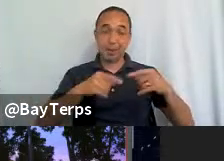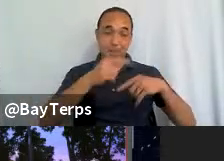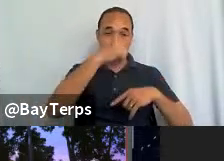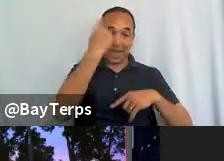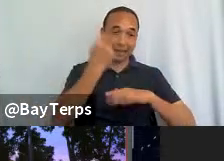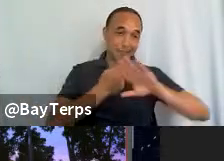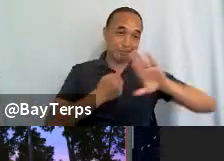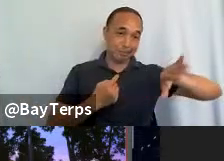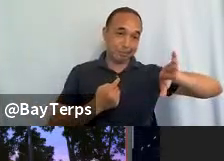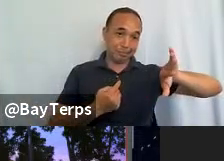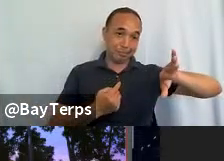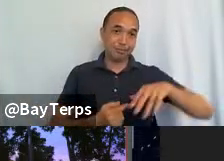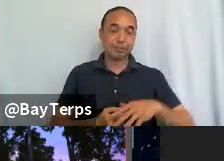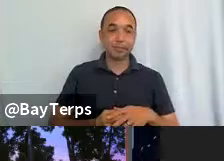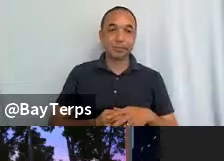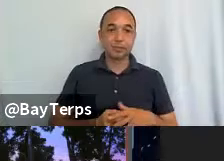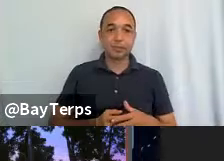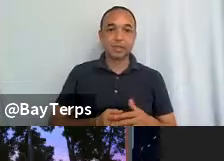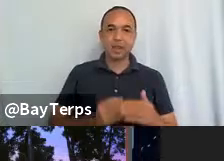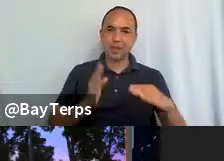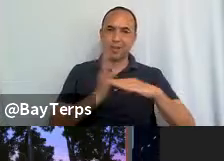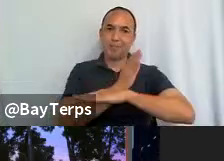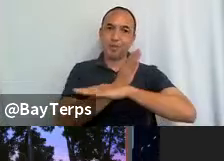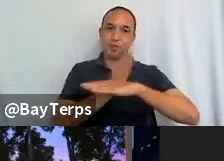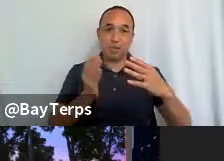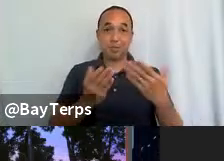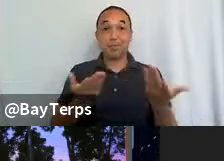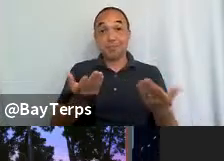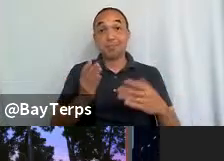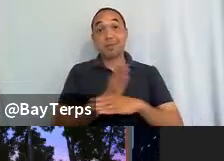is here, and then the tones are here in the middle.